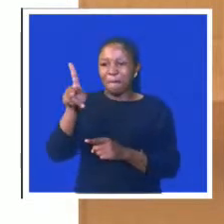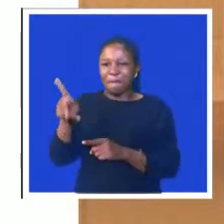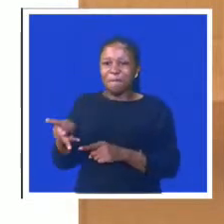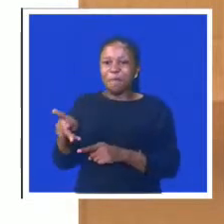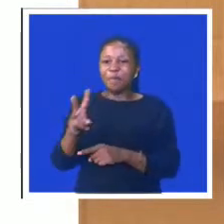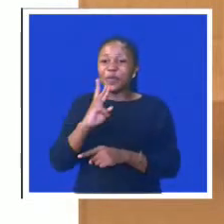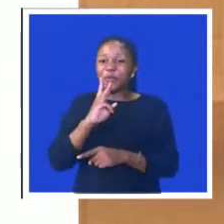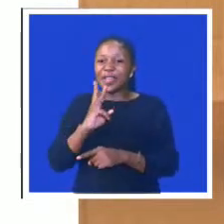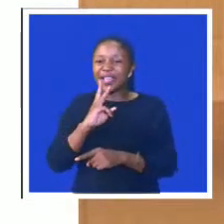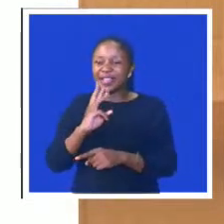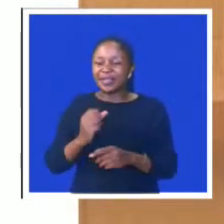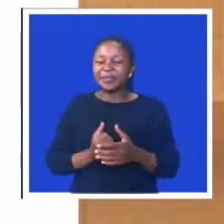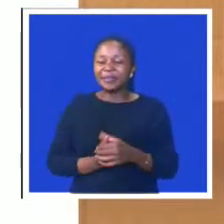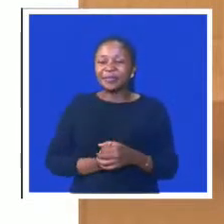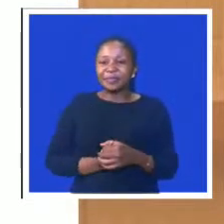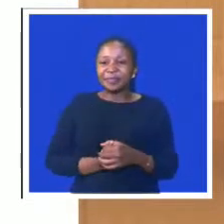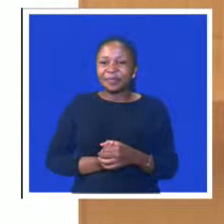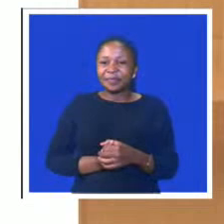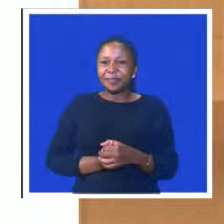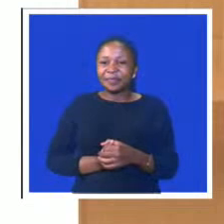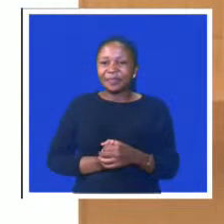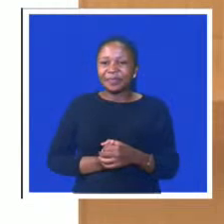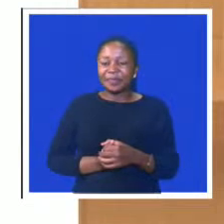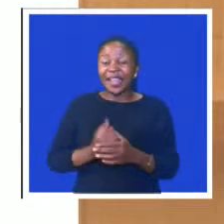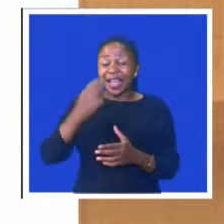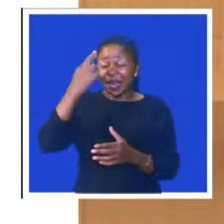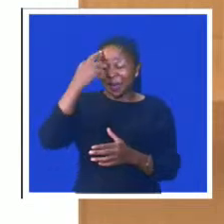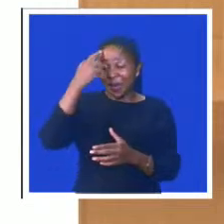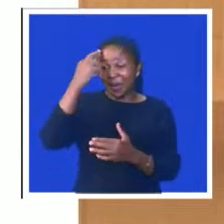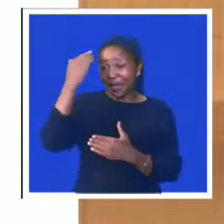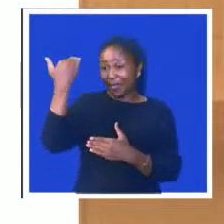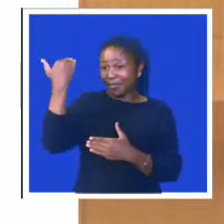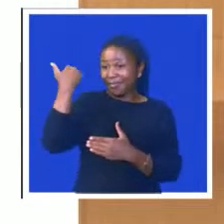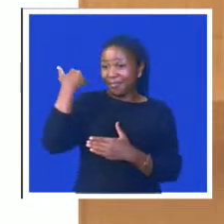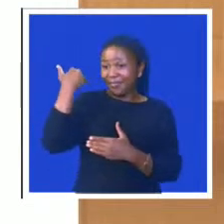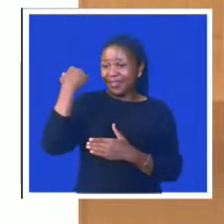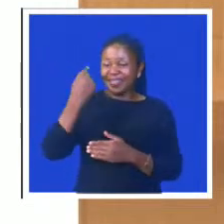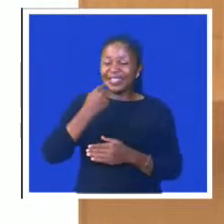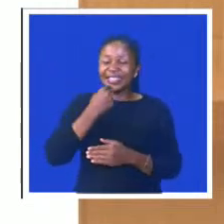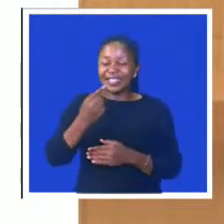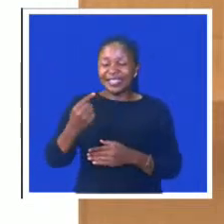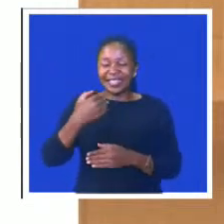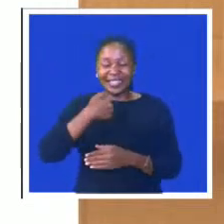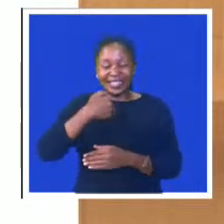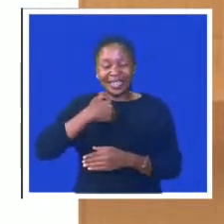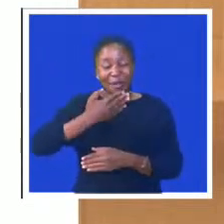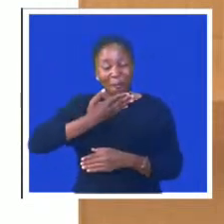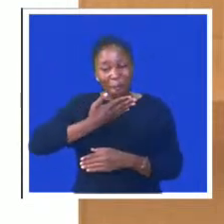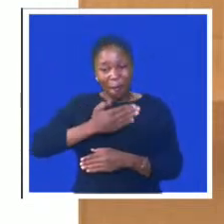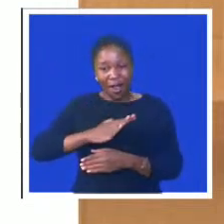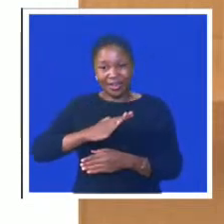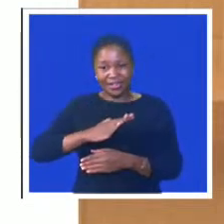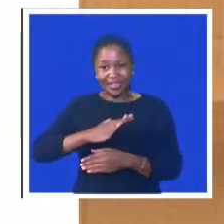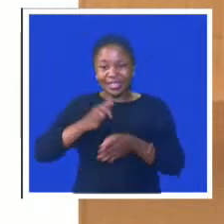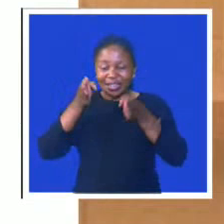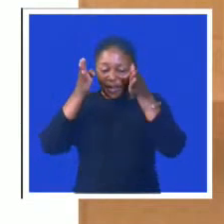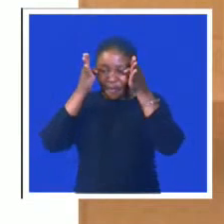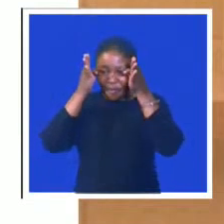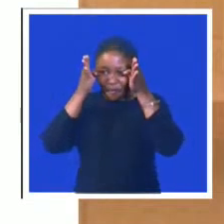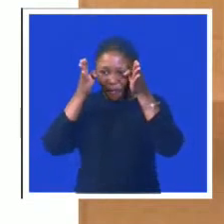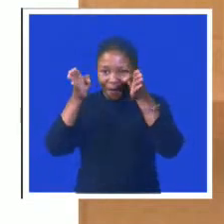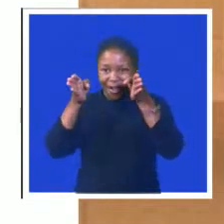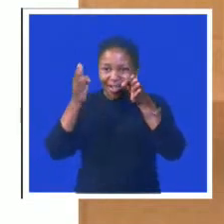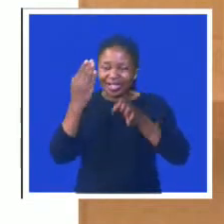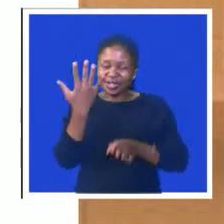Remember, dear Lena, at the beginning we said that we are just going to focus into 5 prepositions,